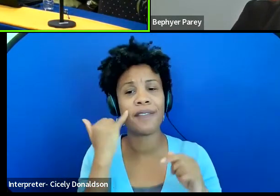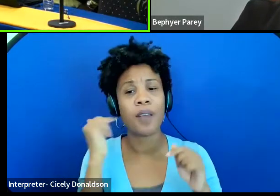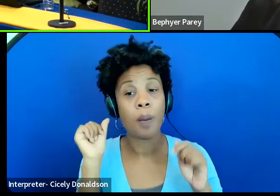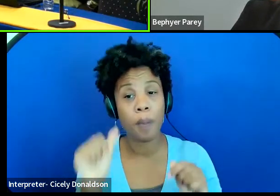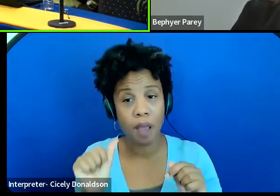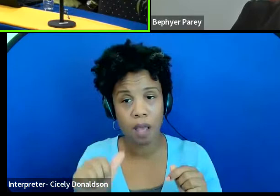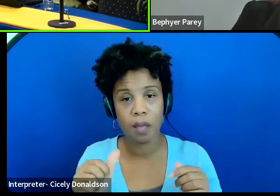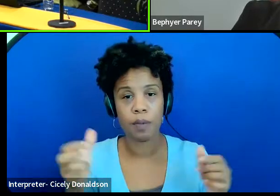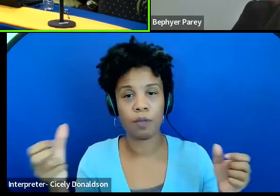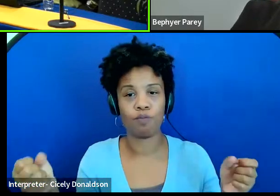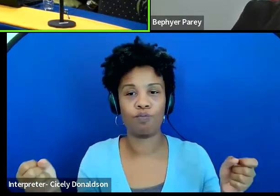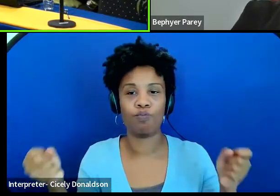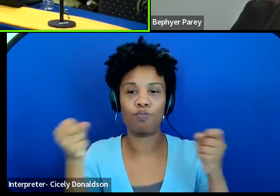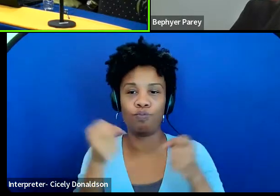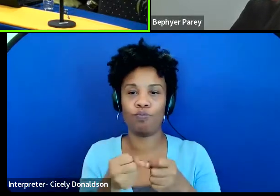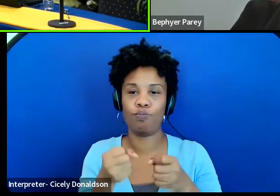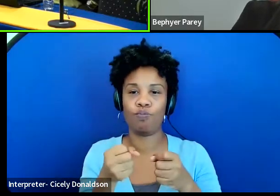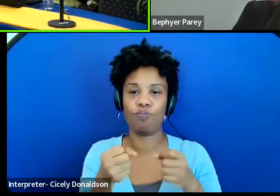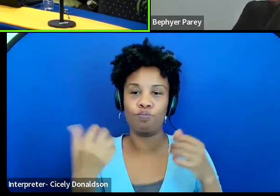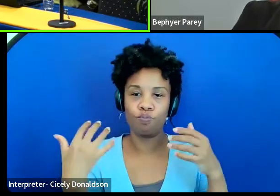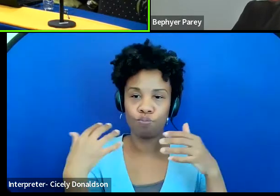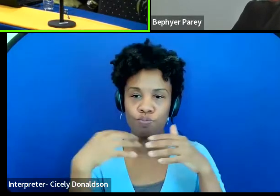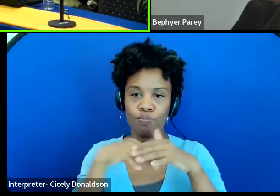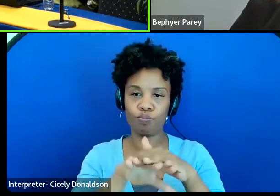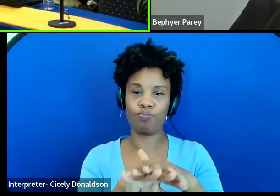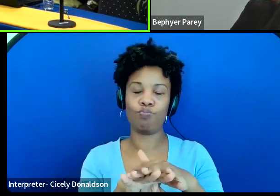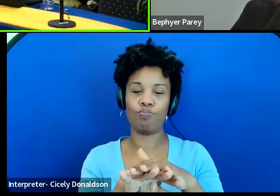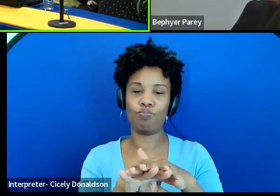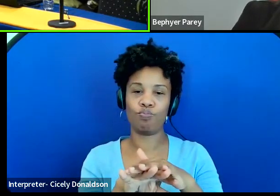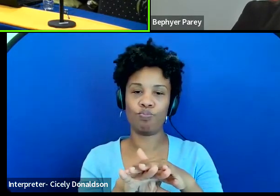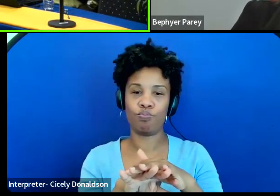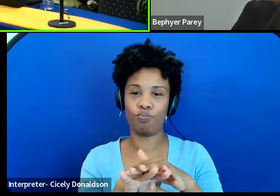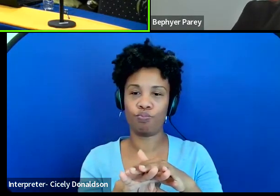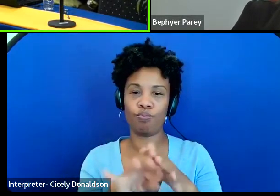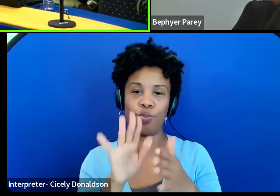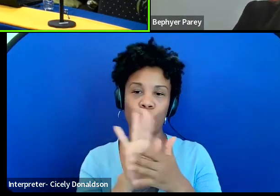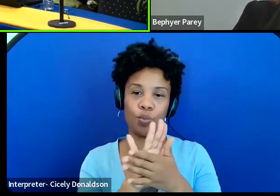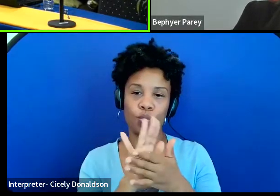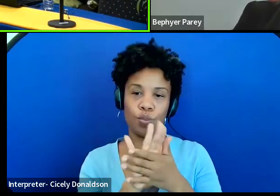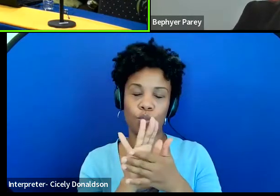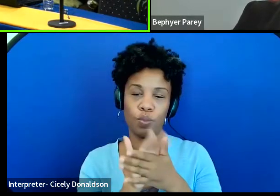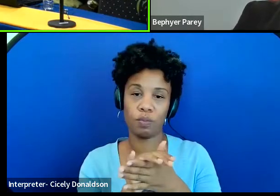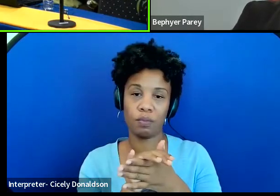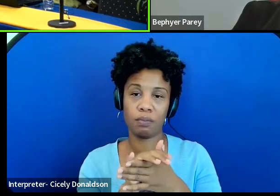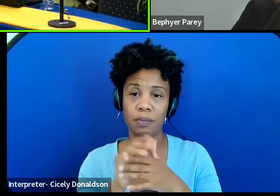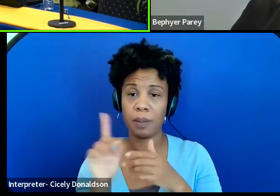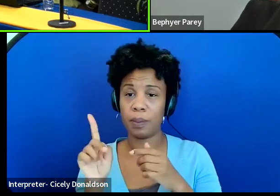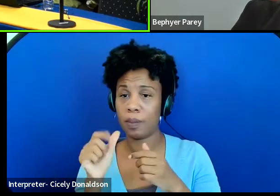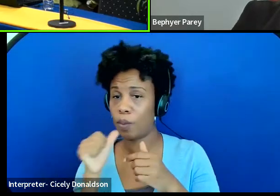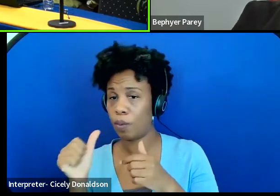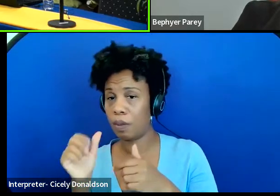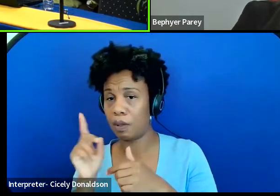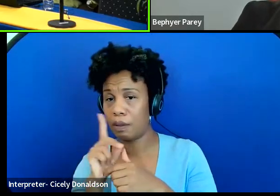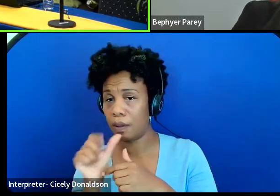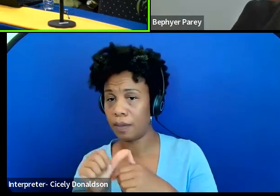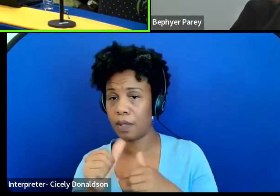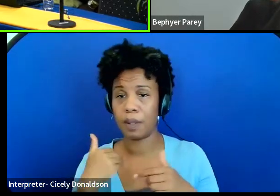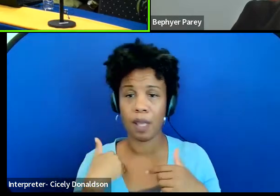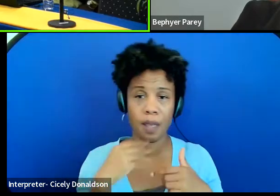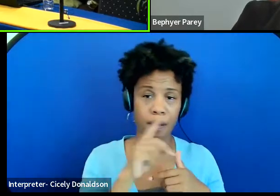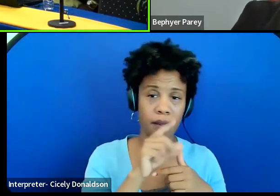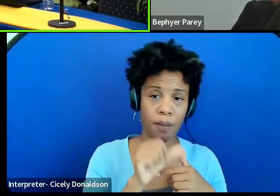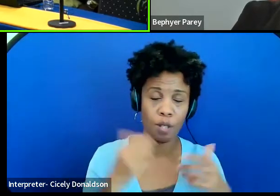same educational institution as those without disability. The Convention on the Rights of Persons